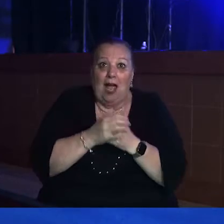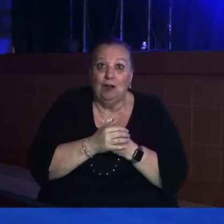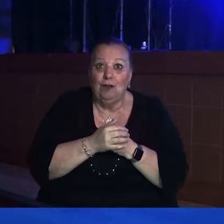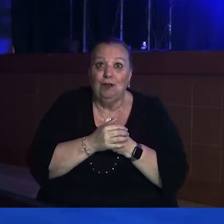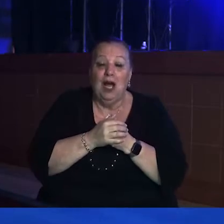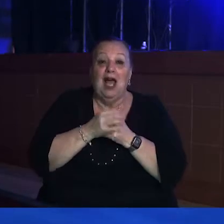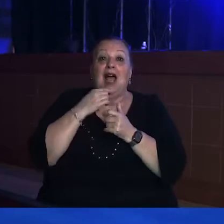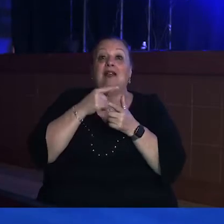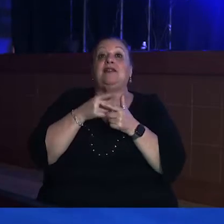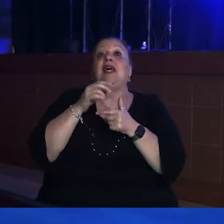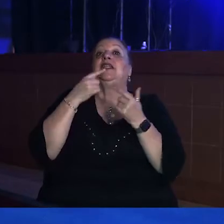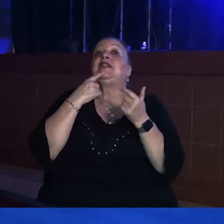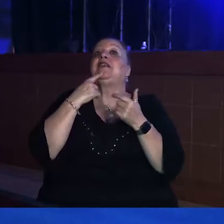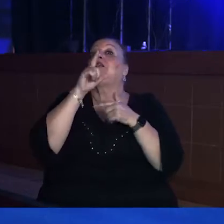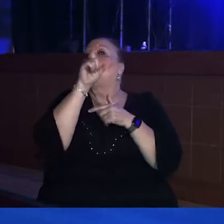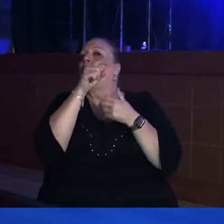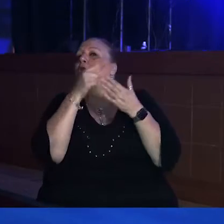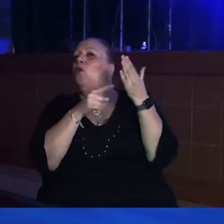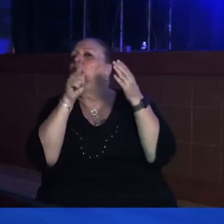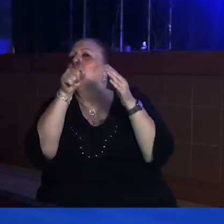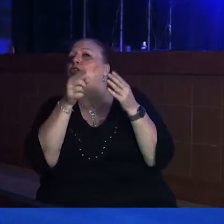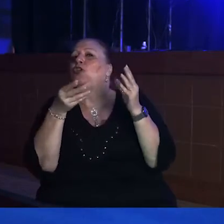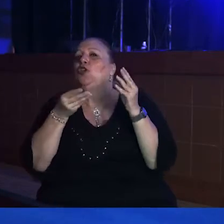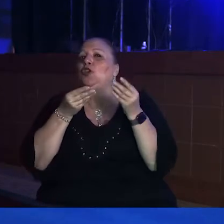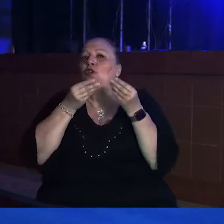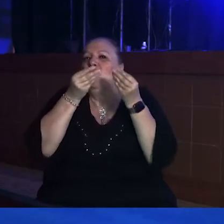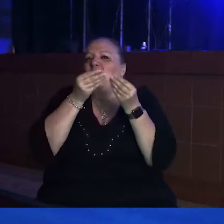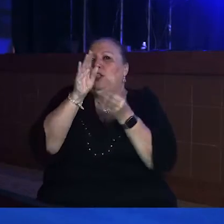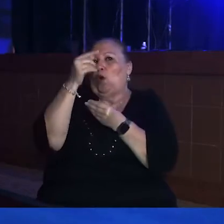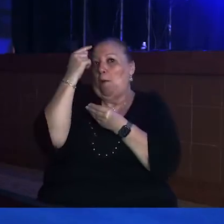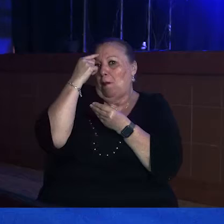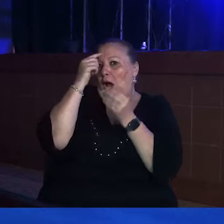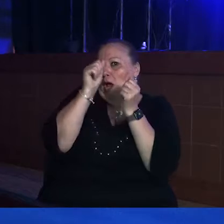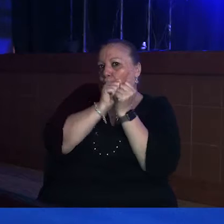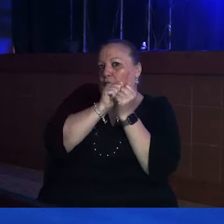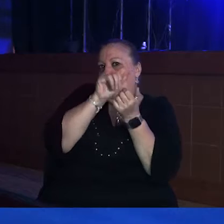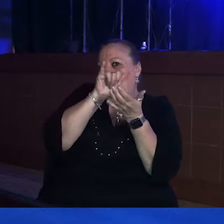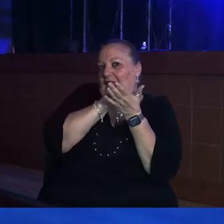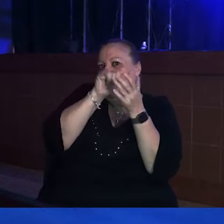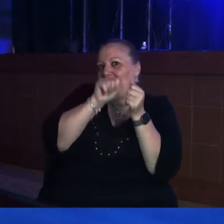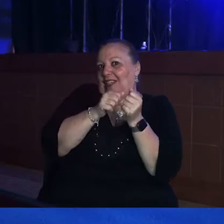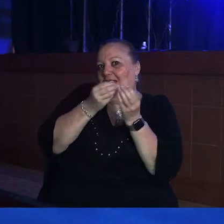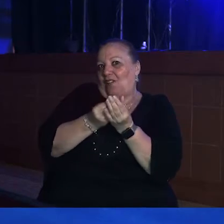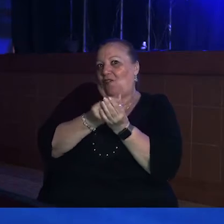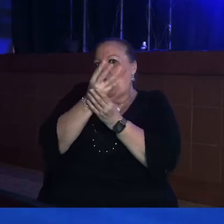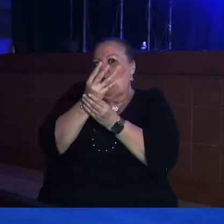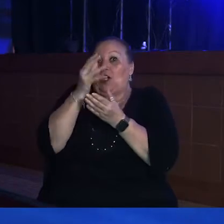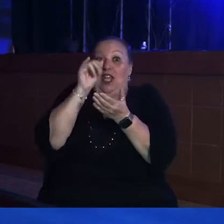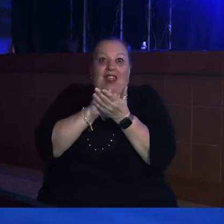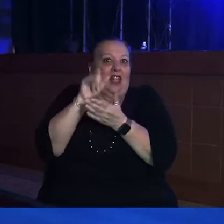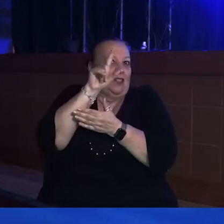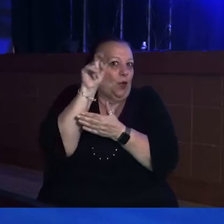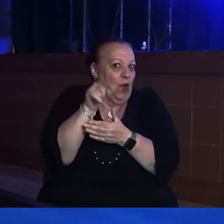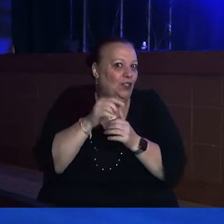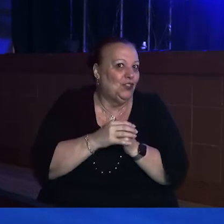says, the question is, what can you feed your mind with so that it can flourish? That's the question, because what we put into our